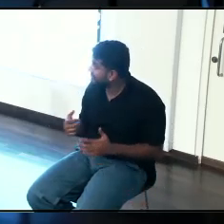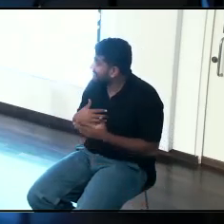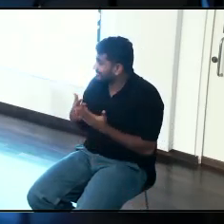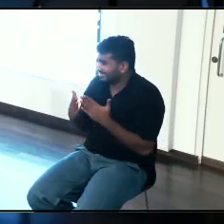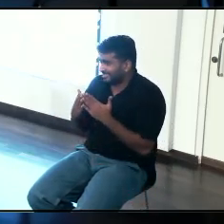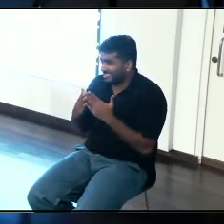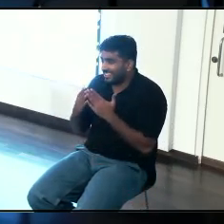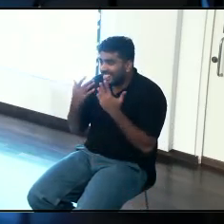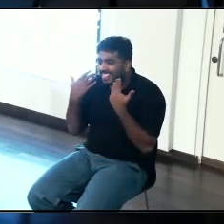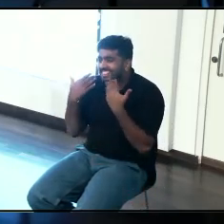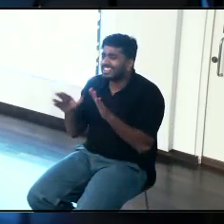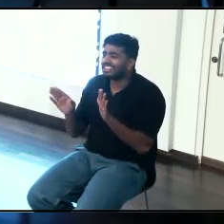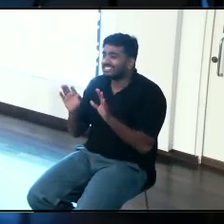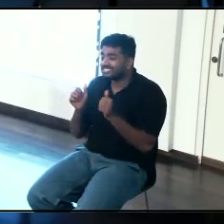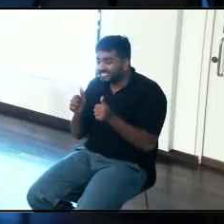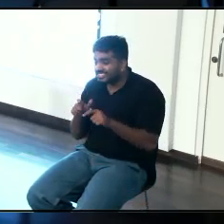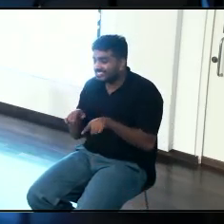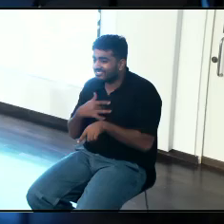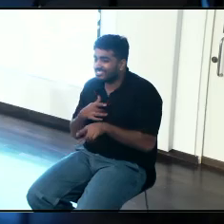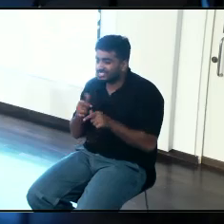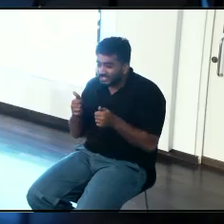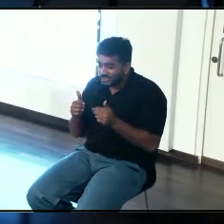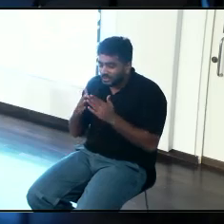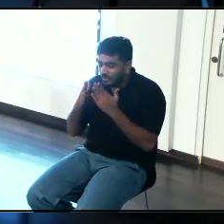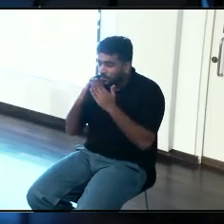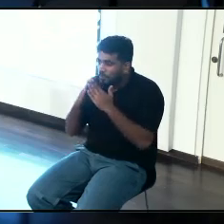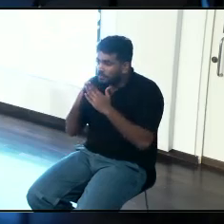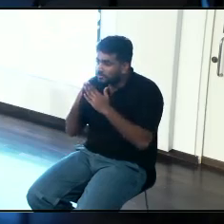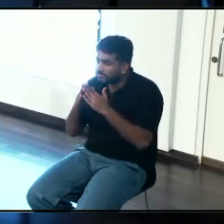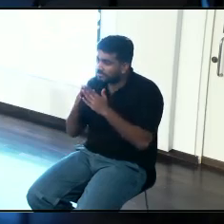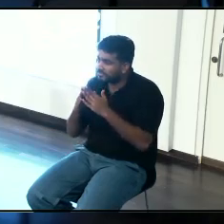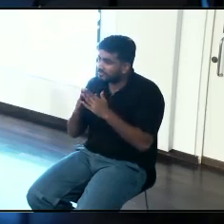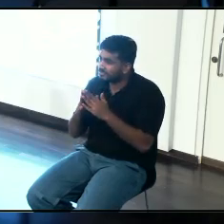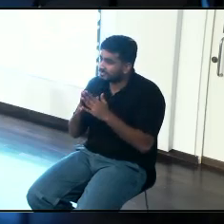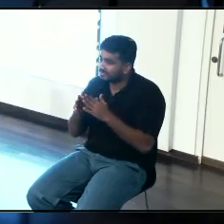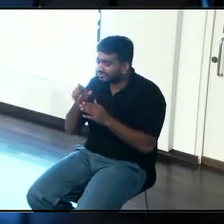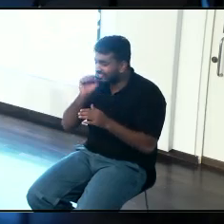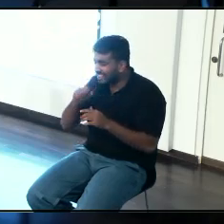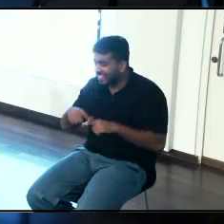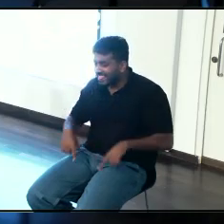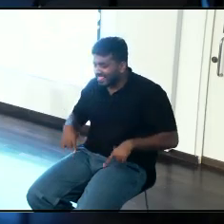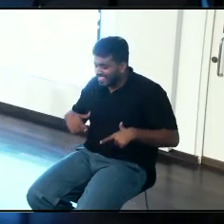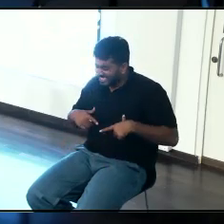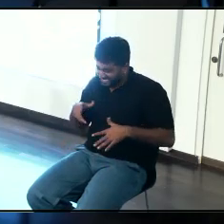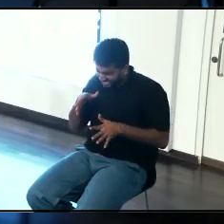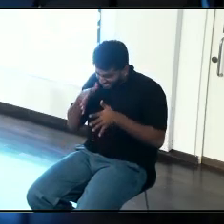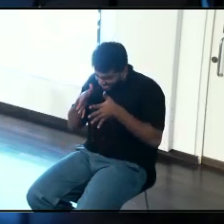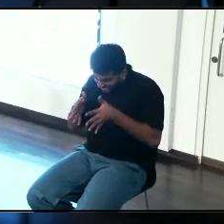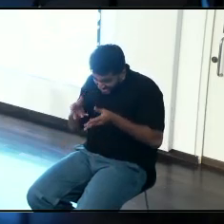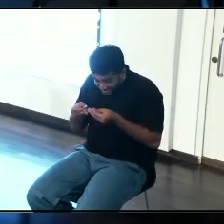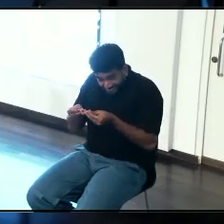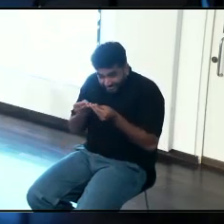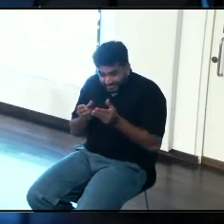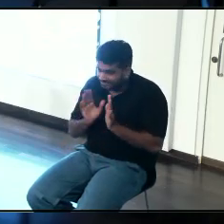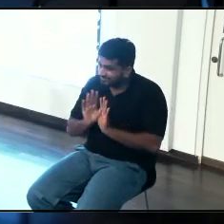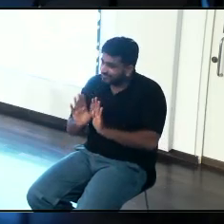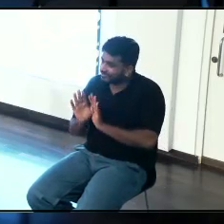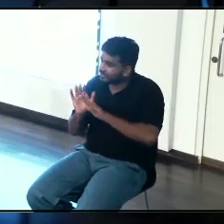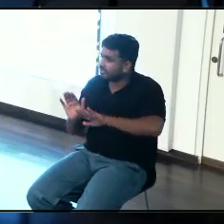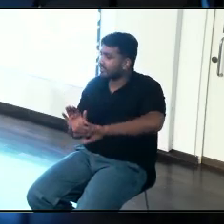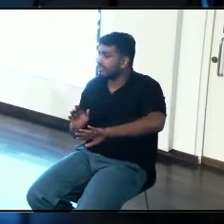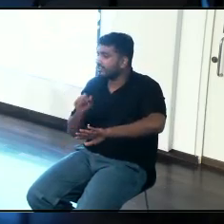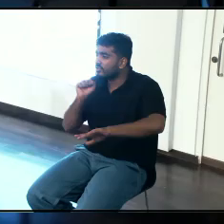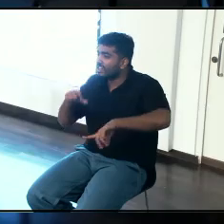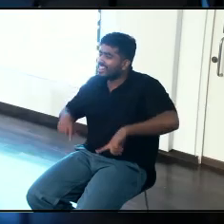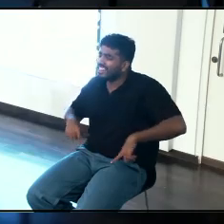them alone. Not alone, but not to meddle in their way of life, because that's their